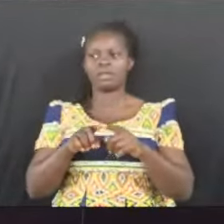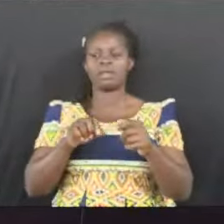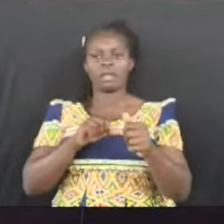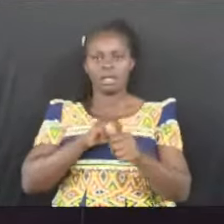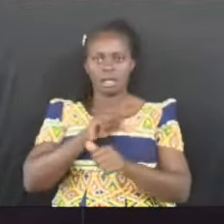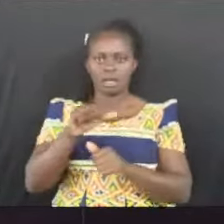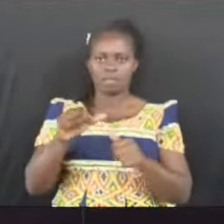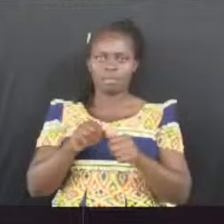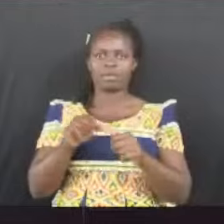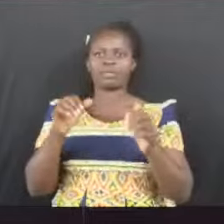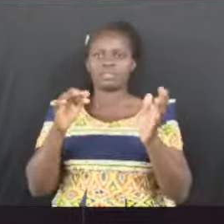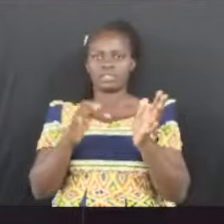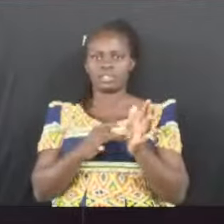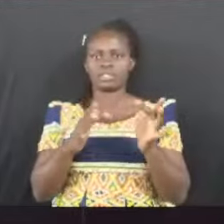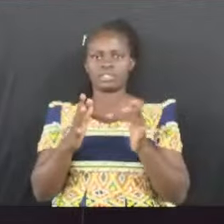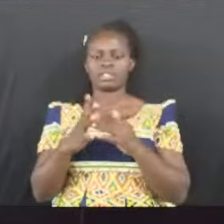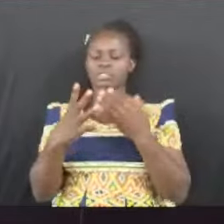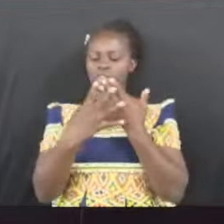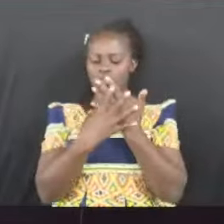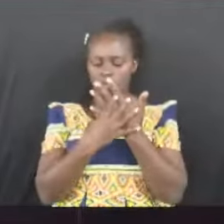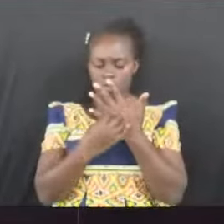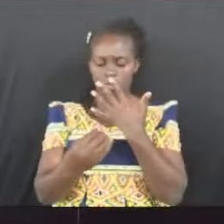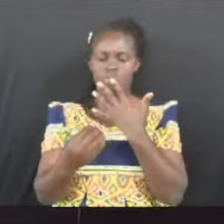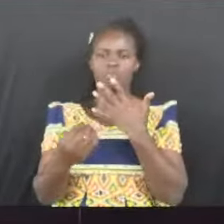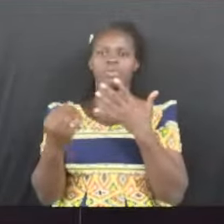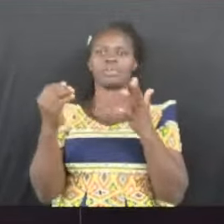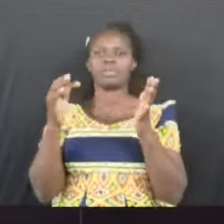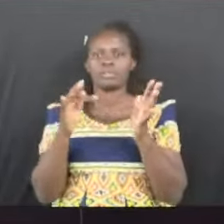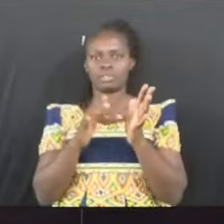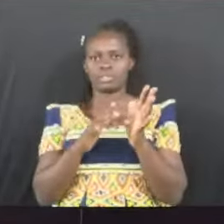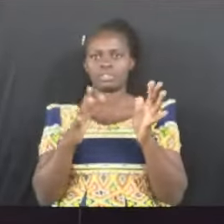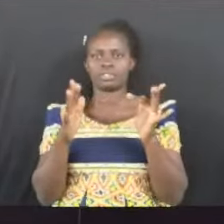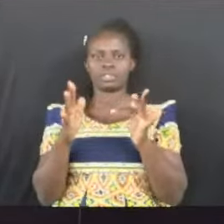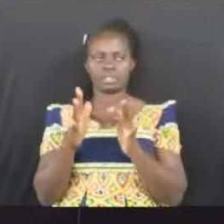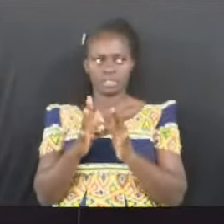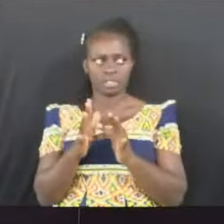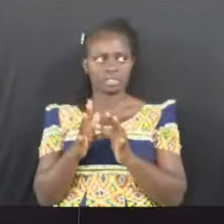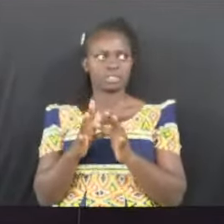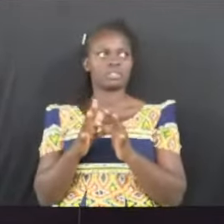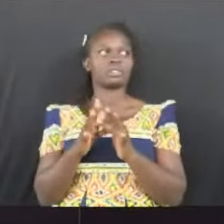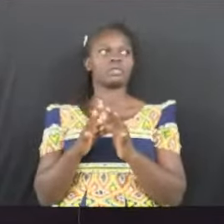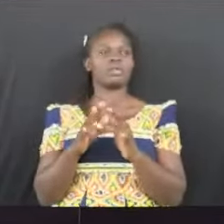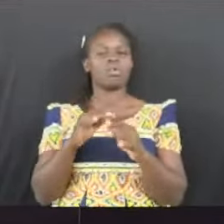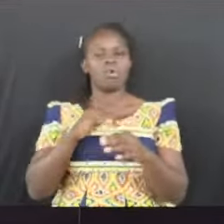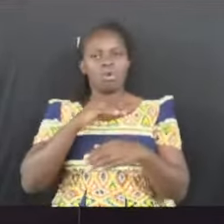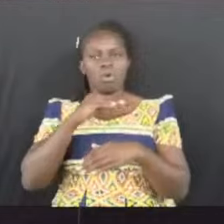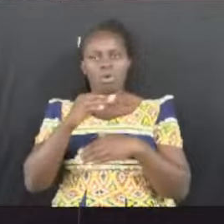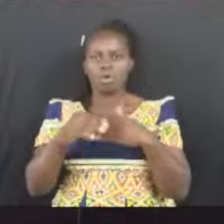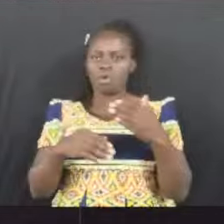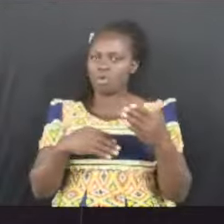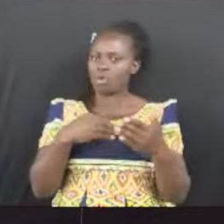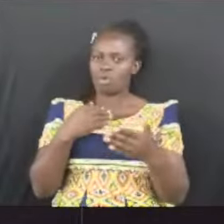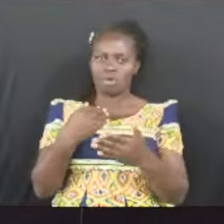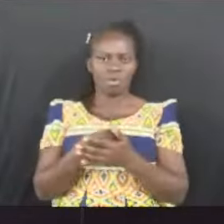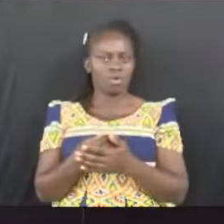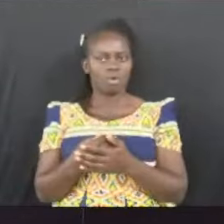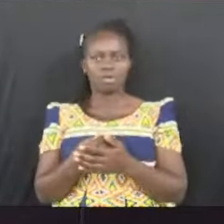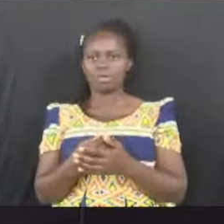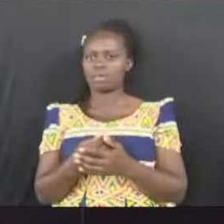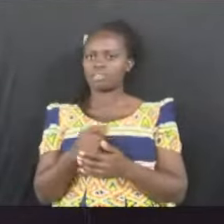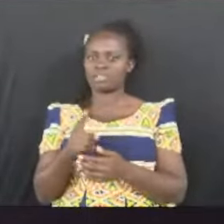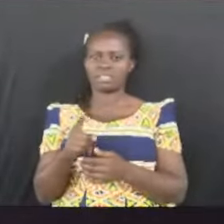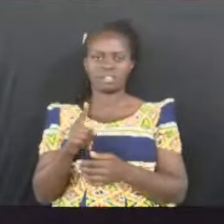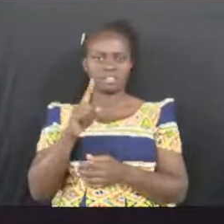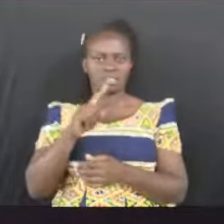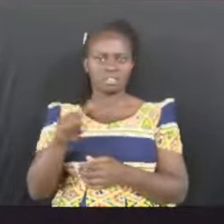just using religion and being superstitious and all kinds of things. We don't need all that. What we need